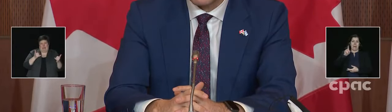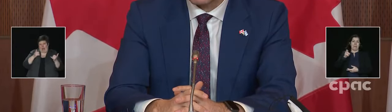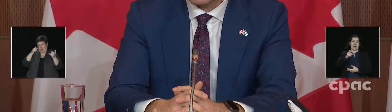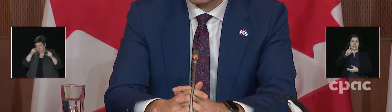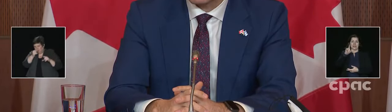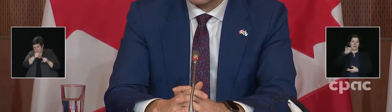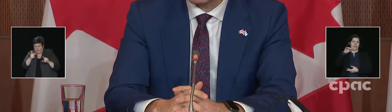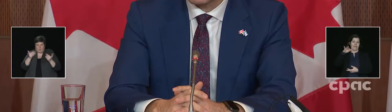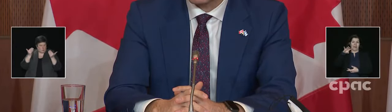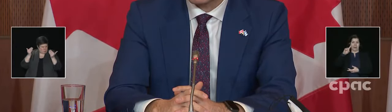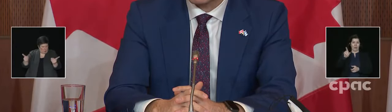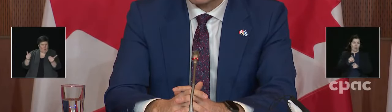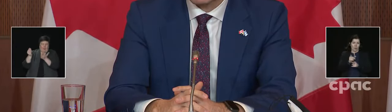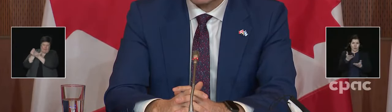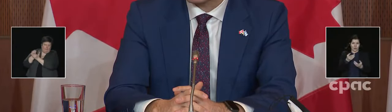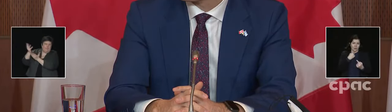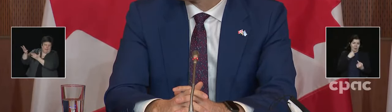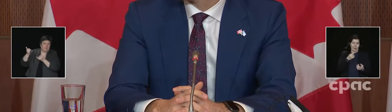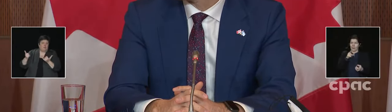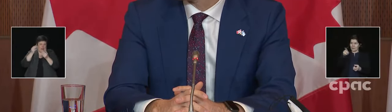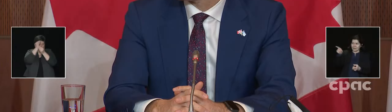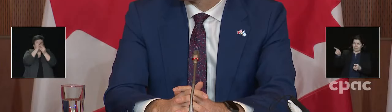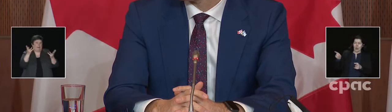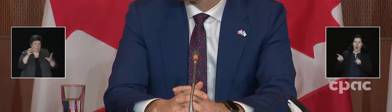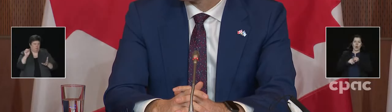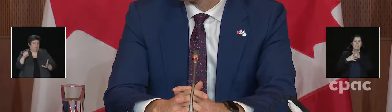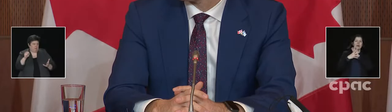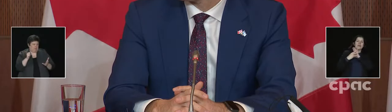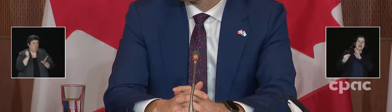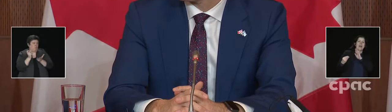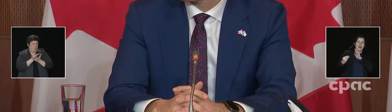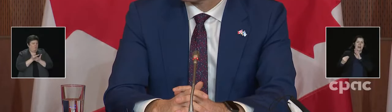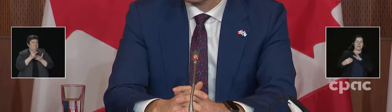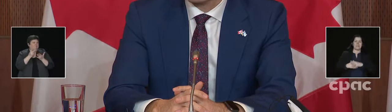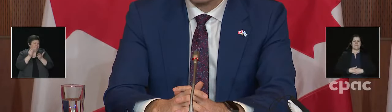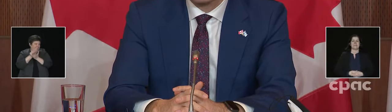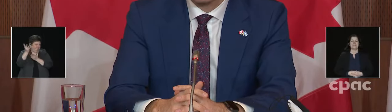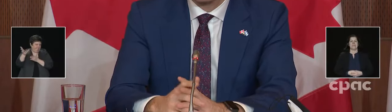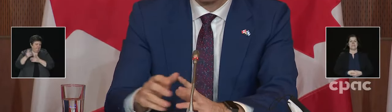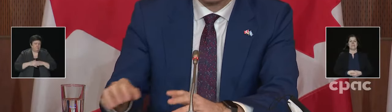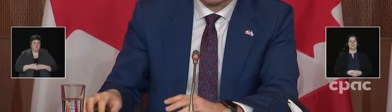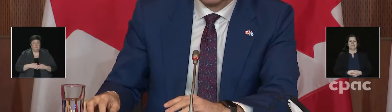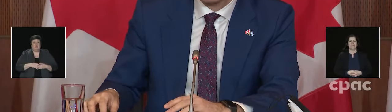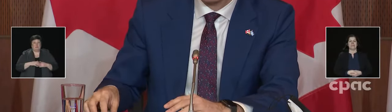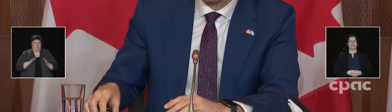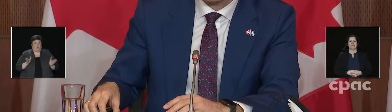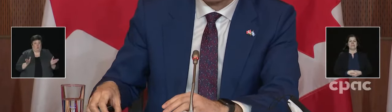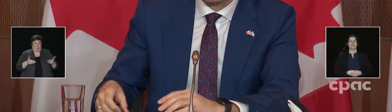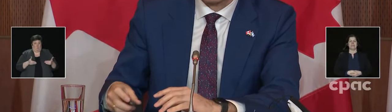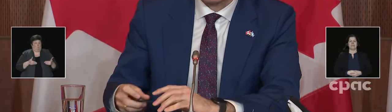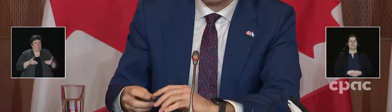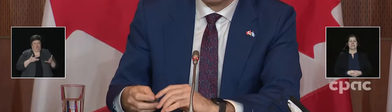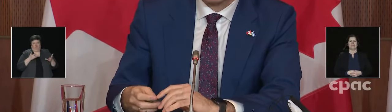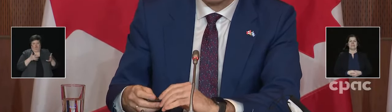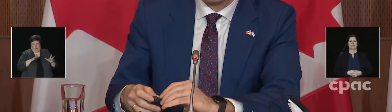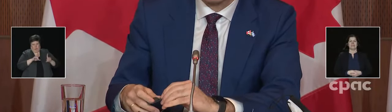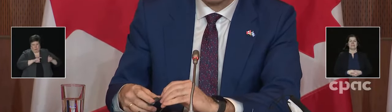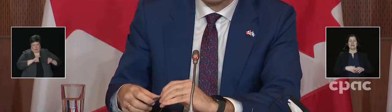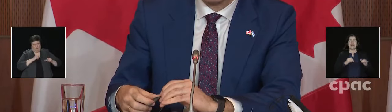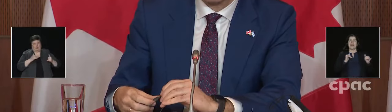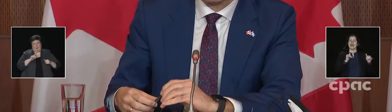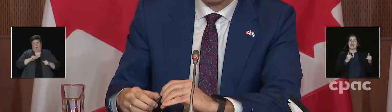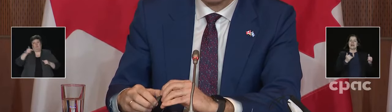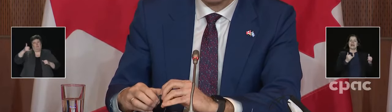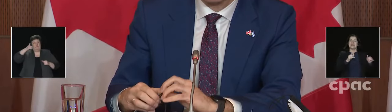fait aujourd'hui. Okay, we will now go to the phone lines as there are no more questions in the room, and we will come back to the room